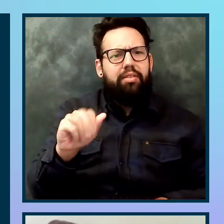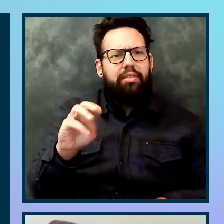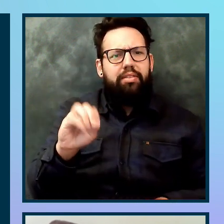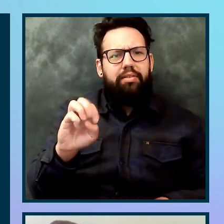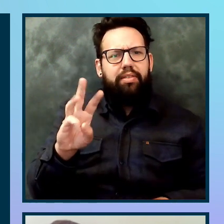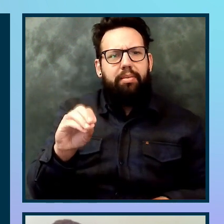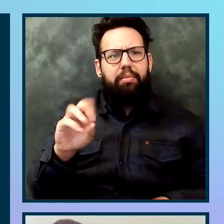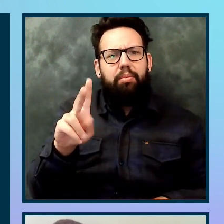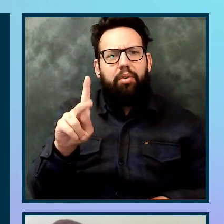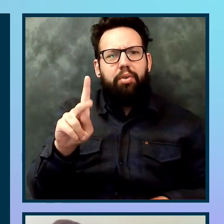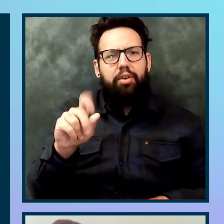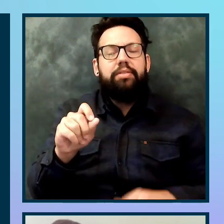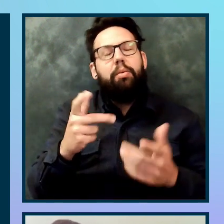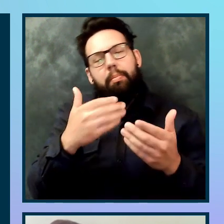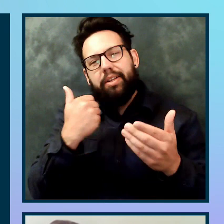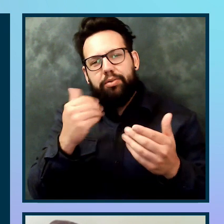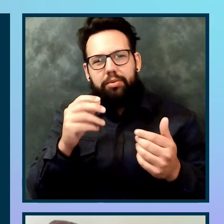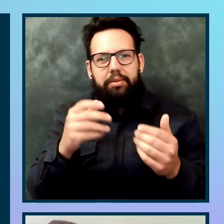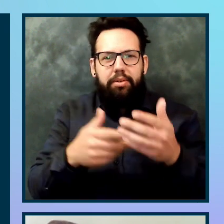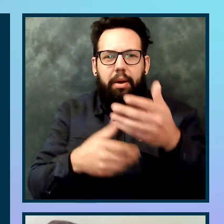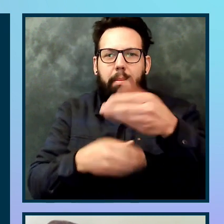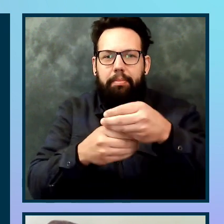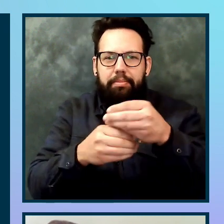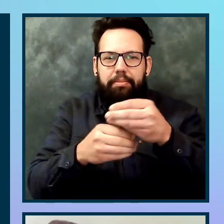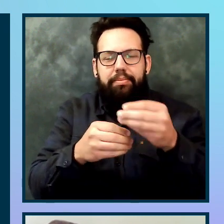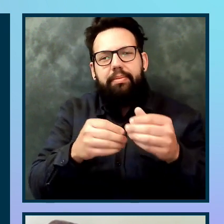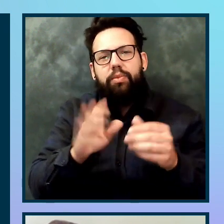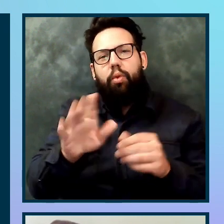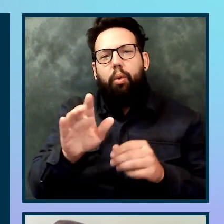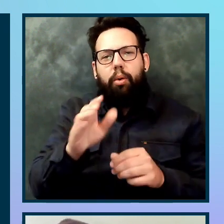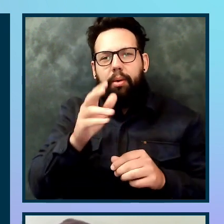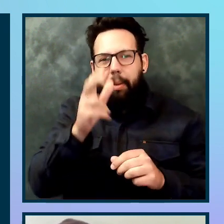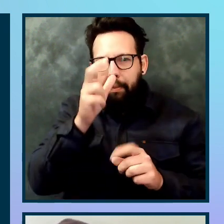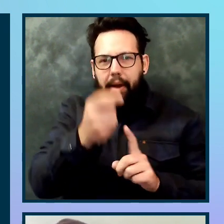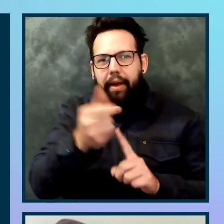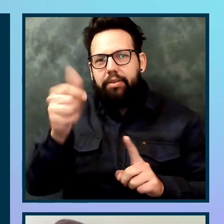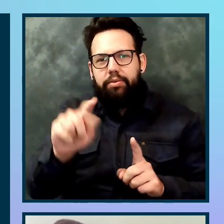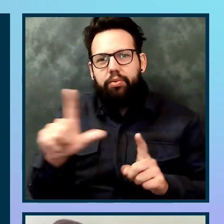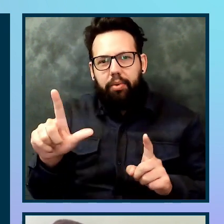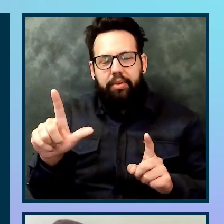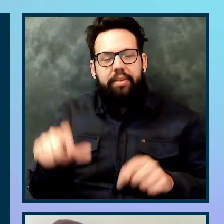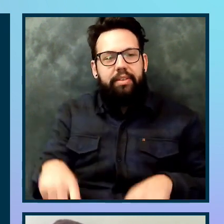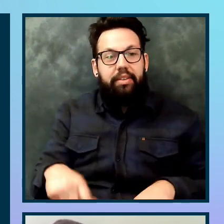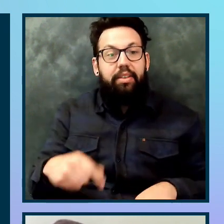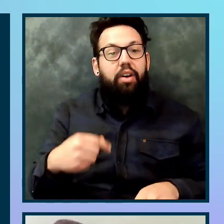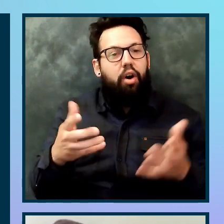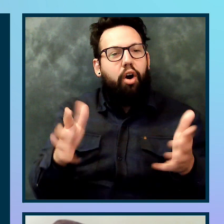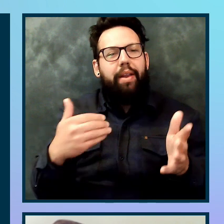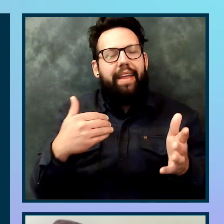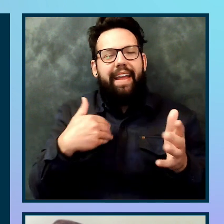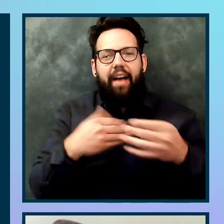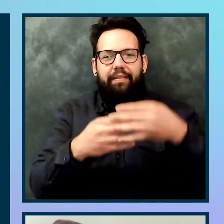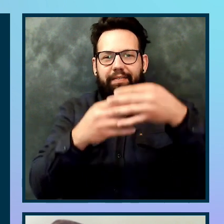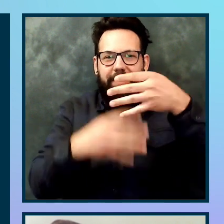debug as well. Anyway, let's take a look at how we did the form here. So this is pretty beefy already. You can see we have a field set. That's one of the more